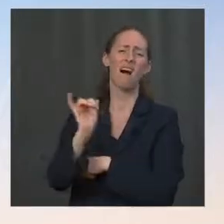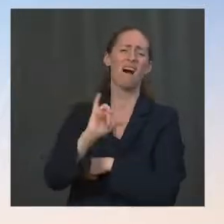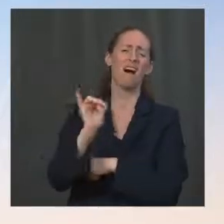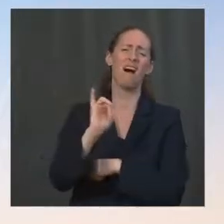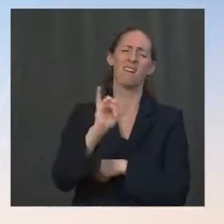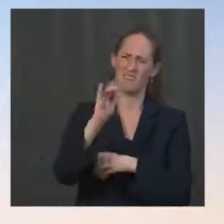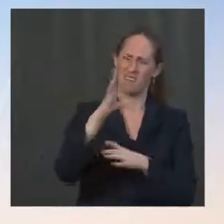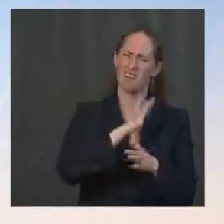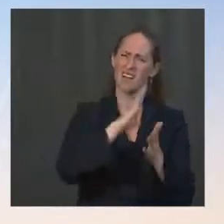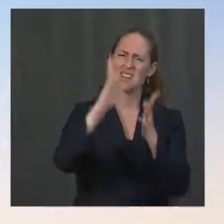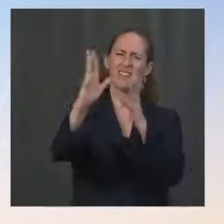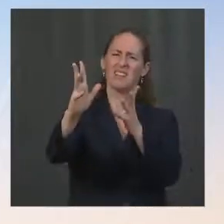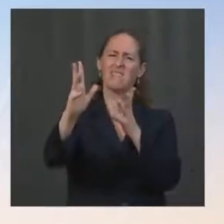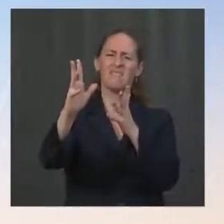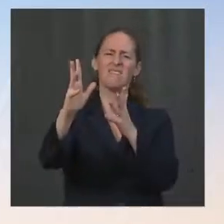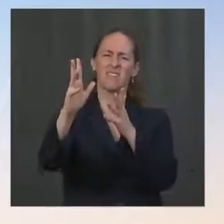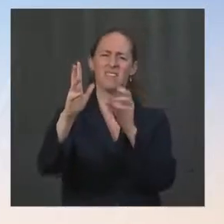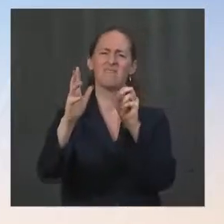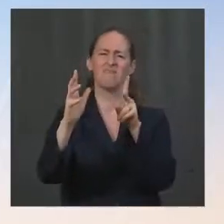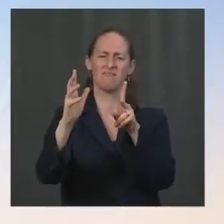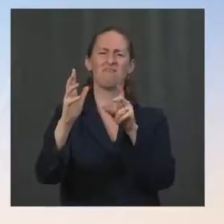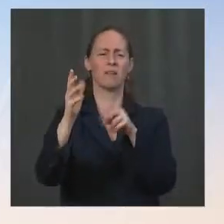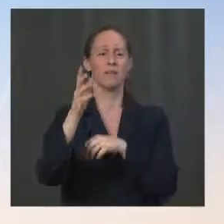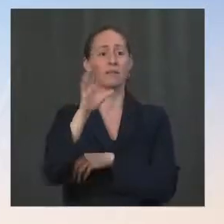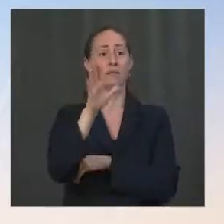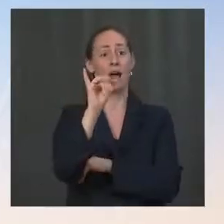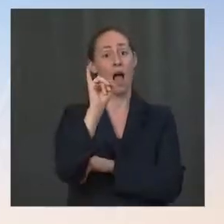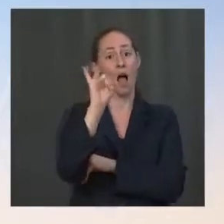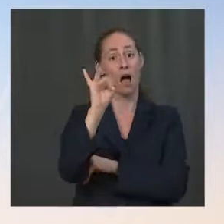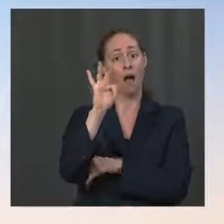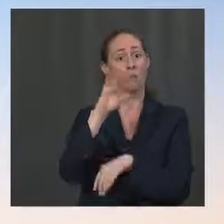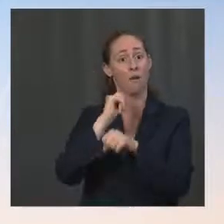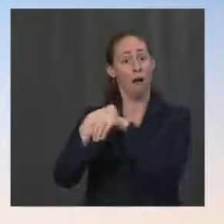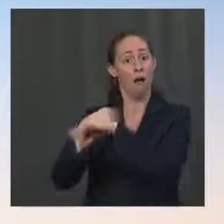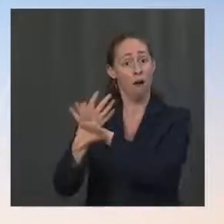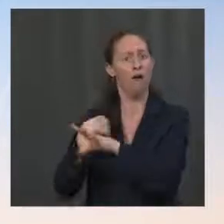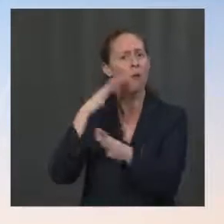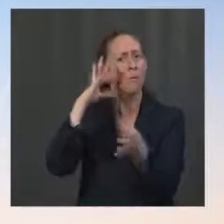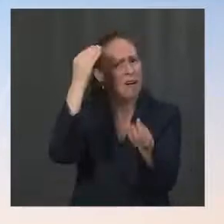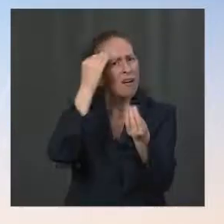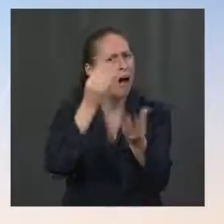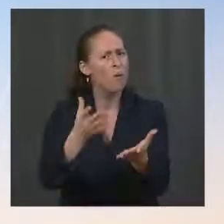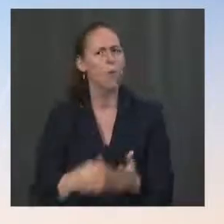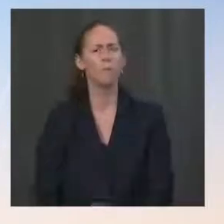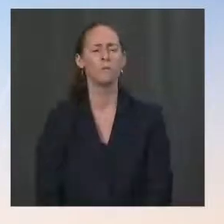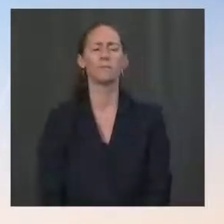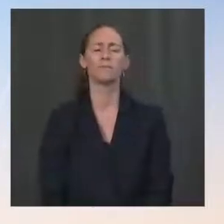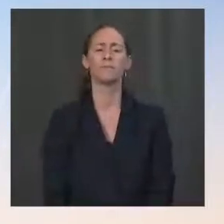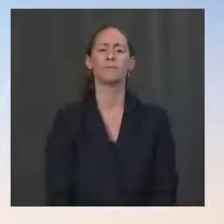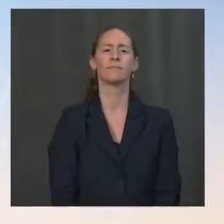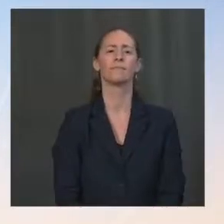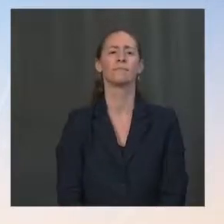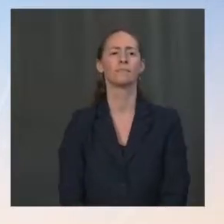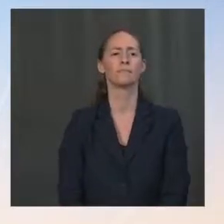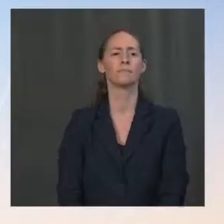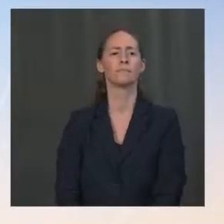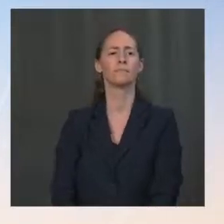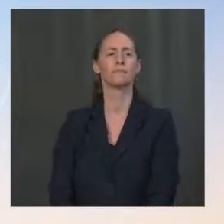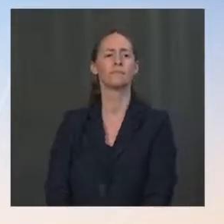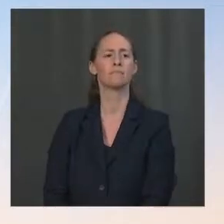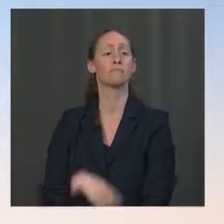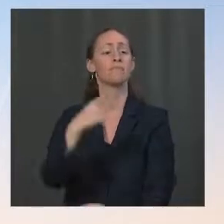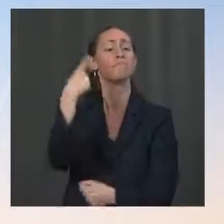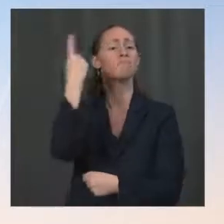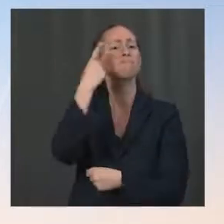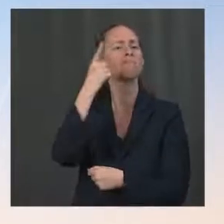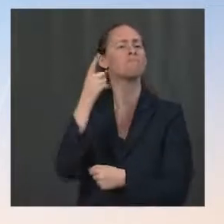once any calls are completed, we'll provide you all an update. Great. And then finally, I want to know if the White House has any reaction to